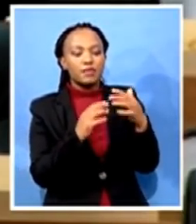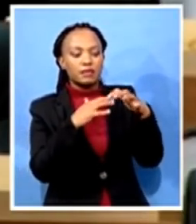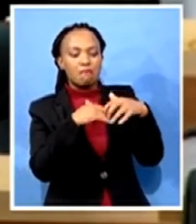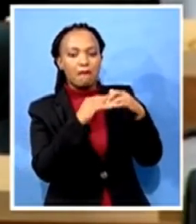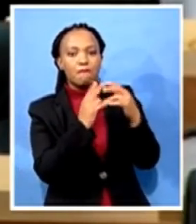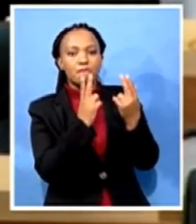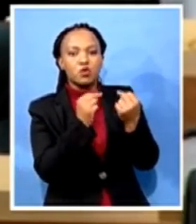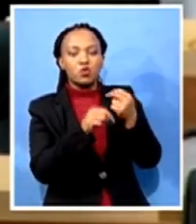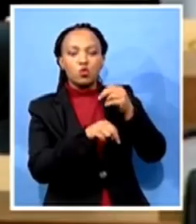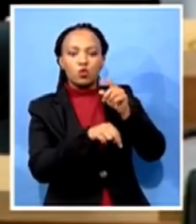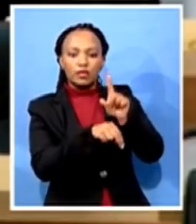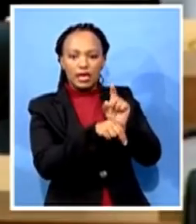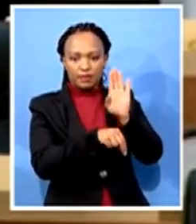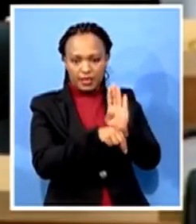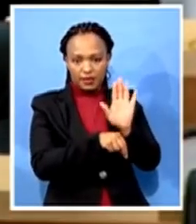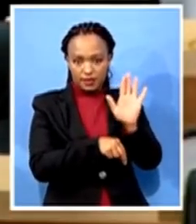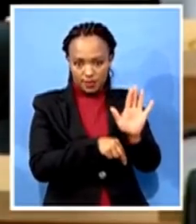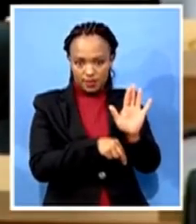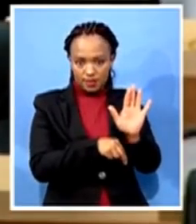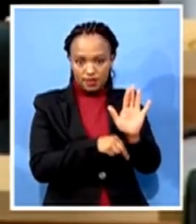or compiled. It must